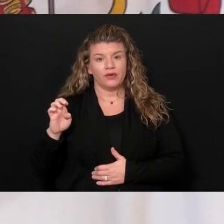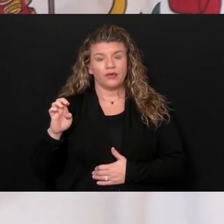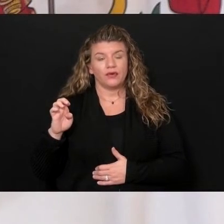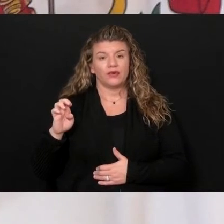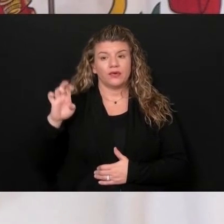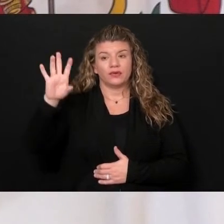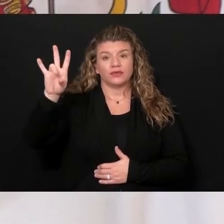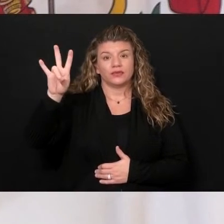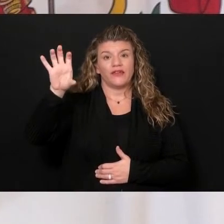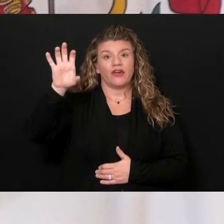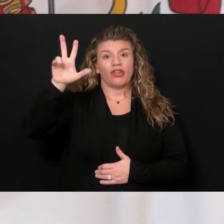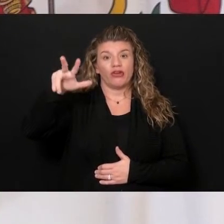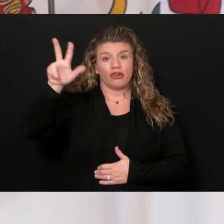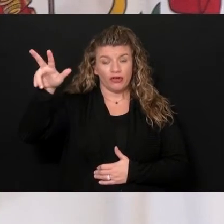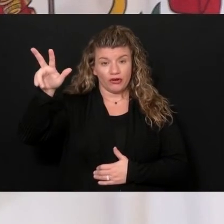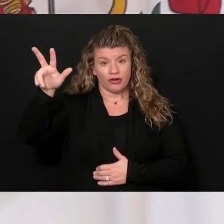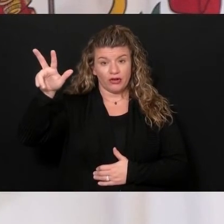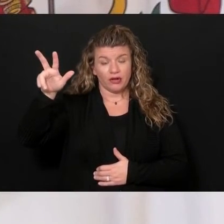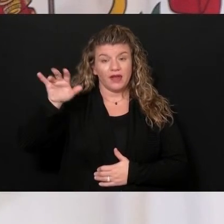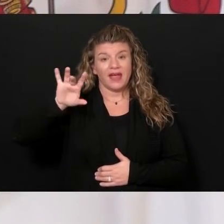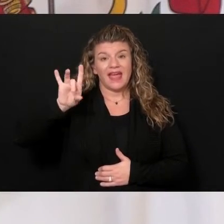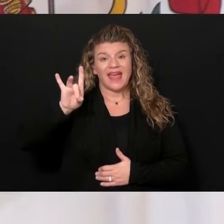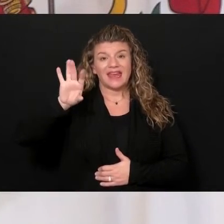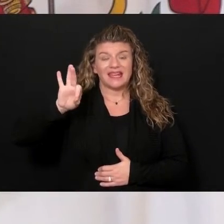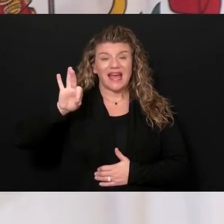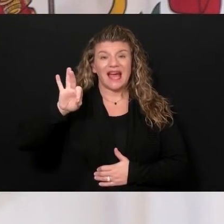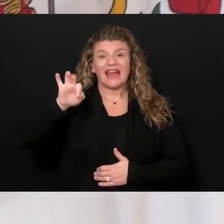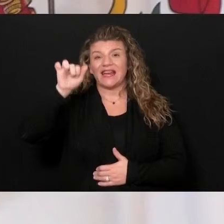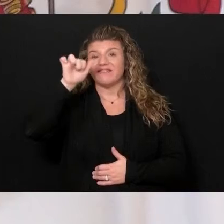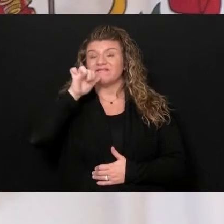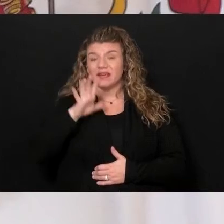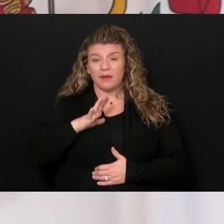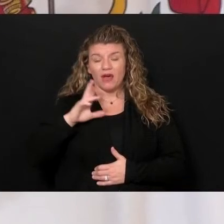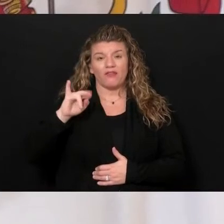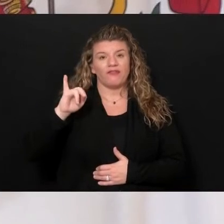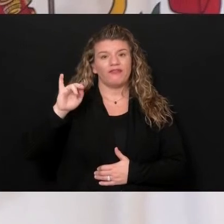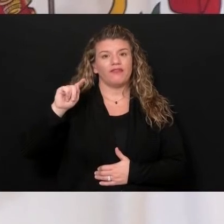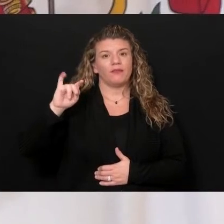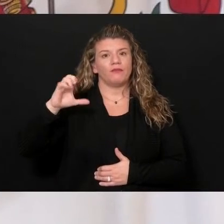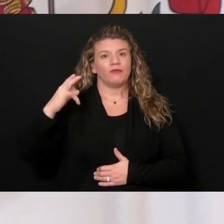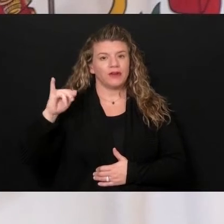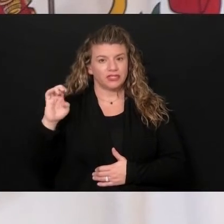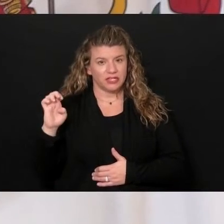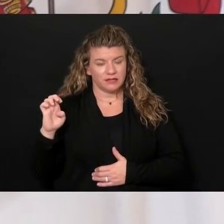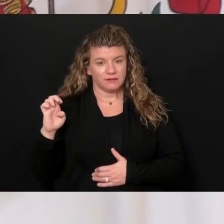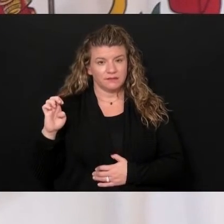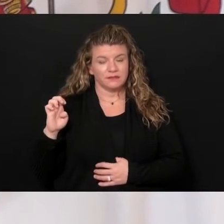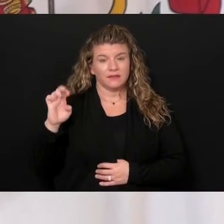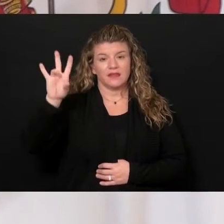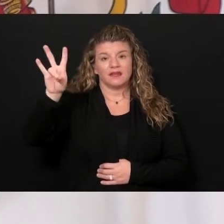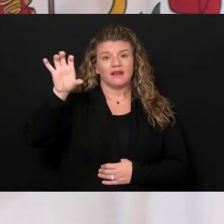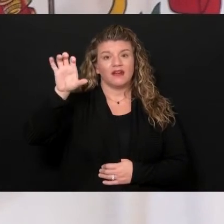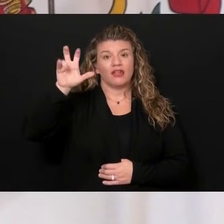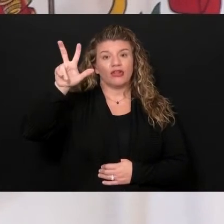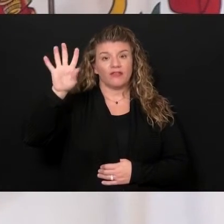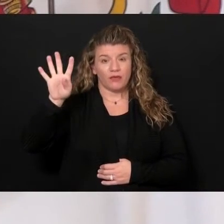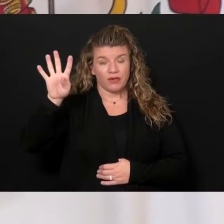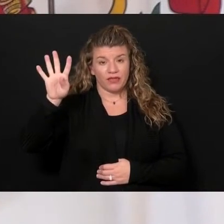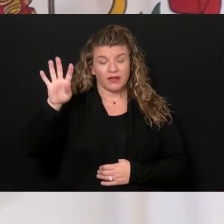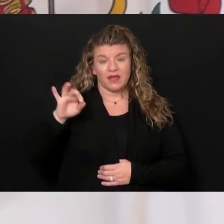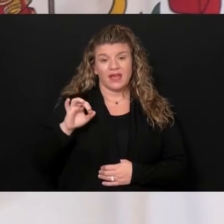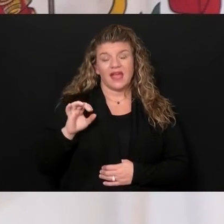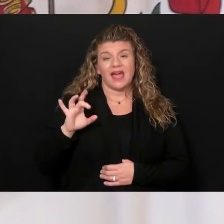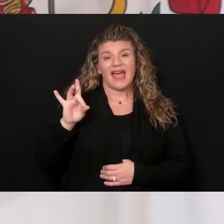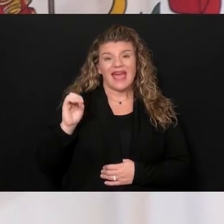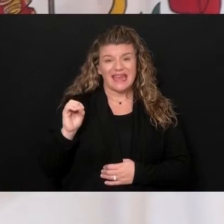Our 733rd death is an 89-year-old female from Ritchie County. Our 734th death is